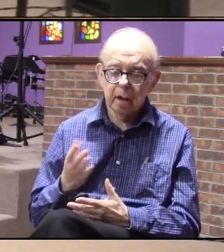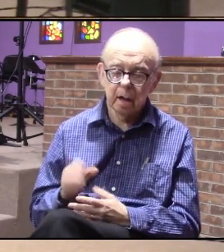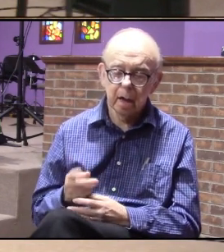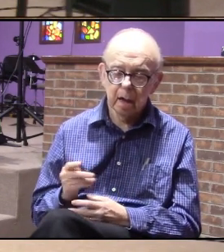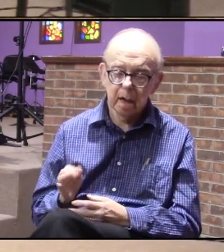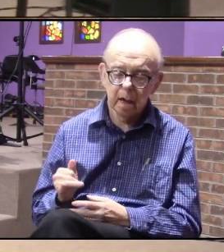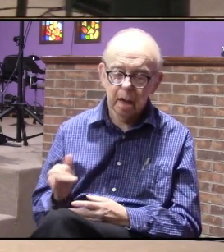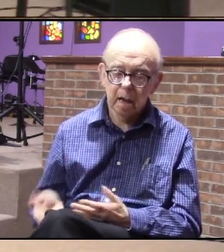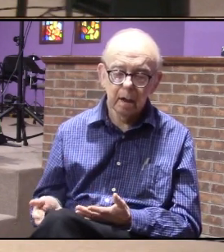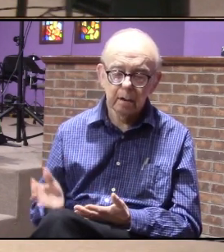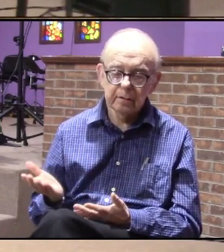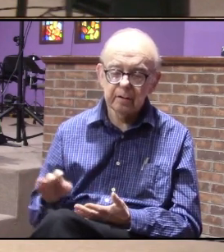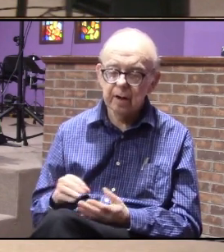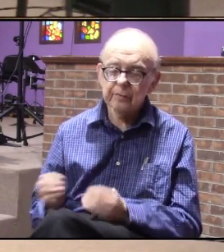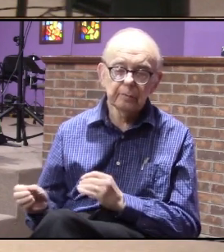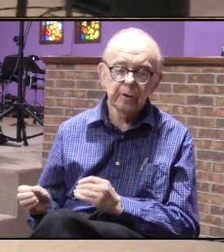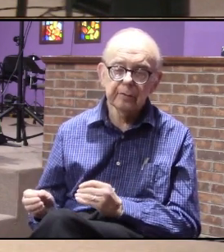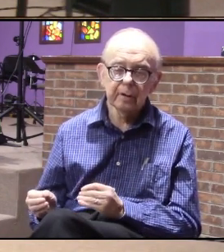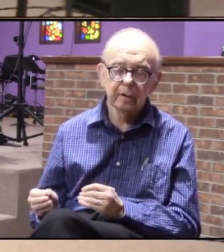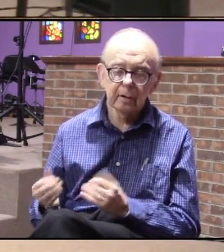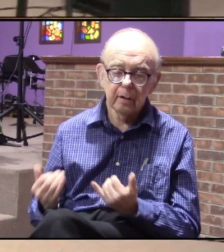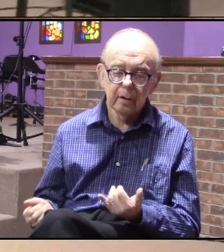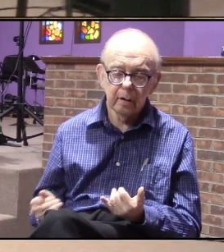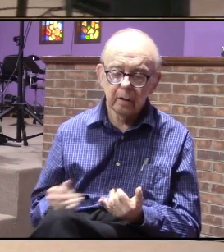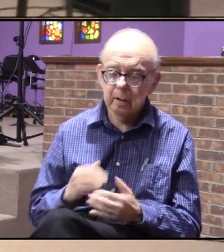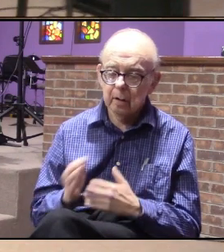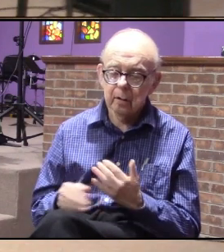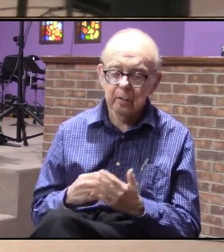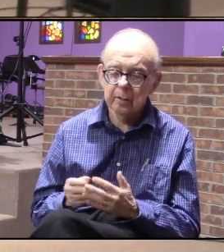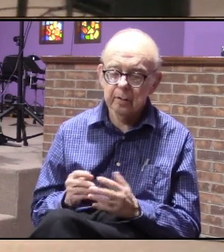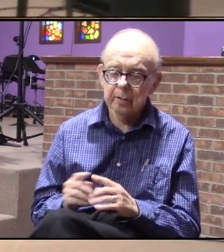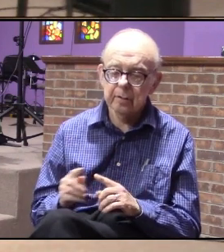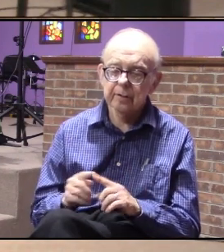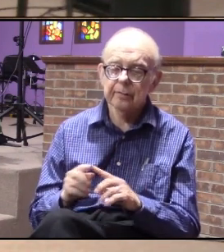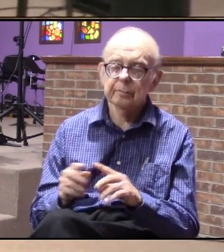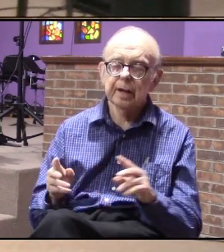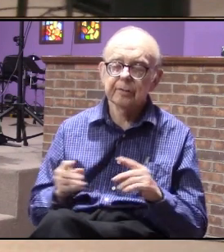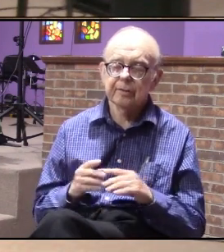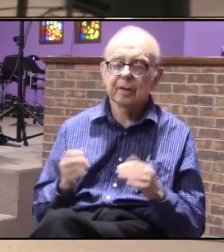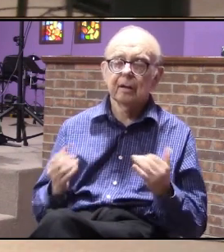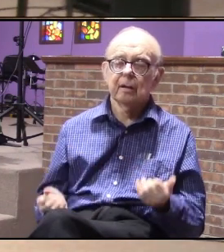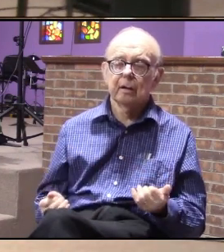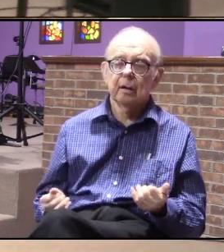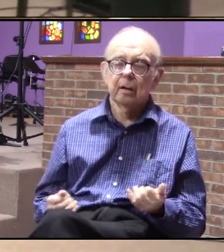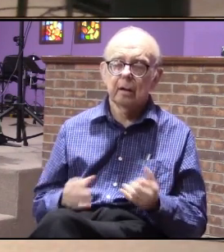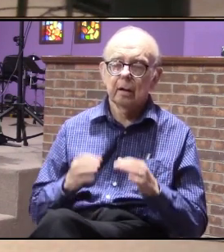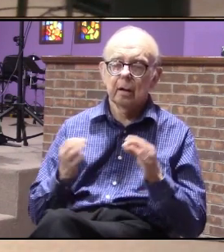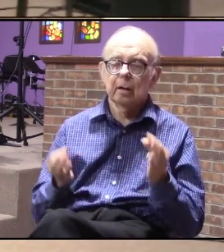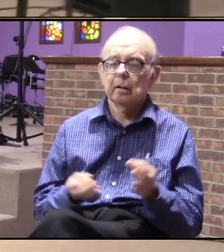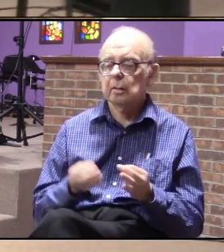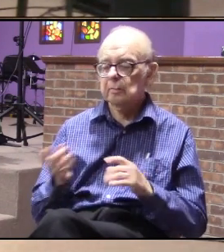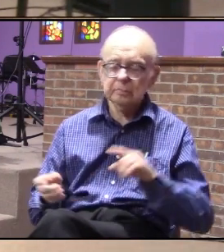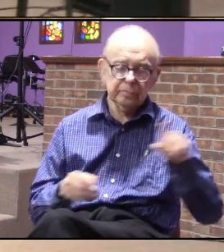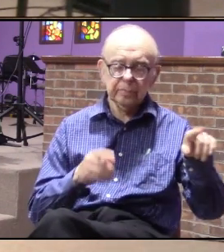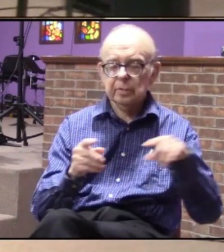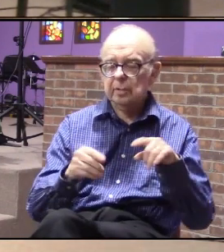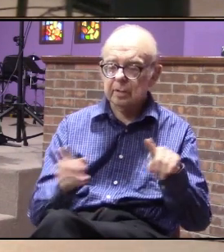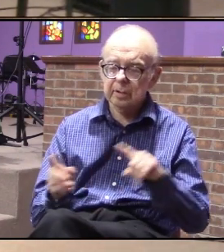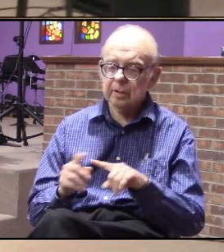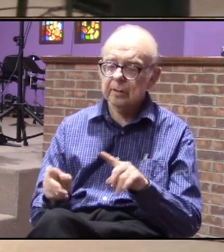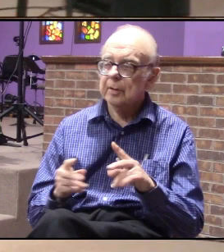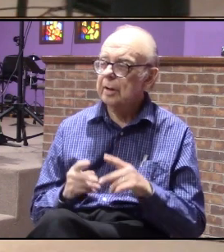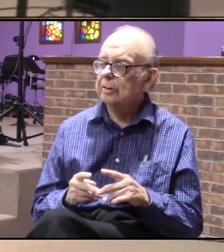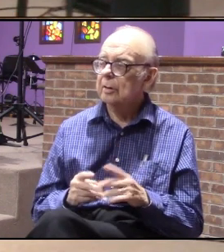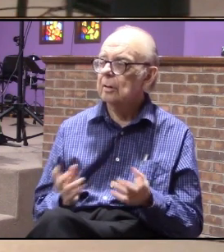in town, you never moved out. Now you're all over the place. Families are here and there and